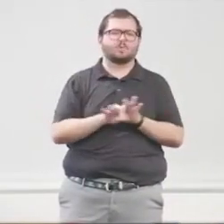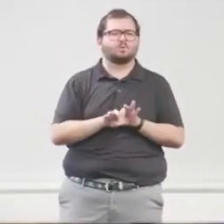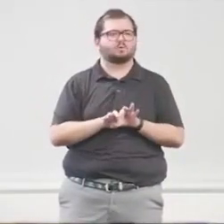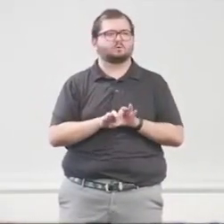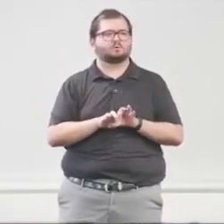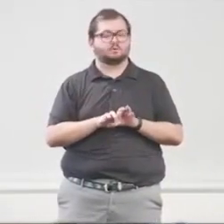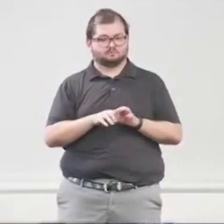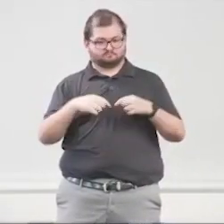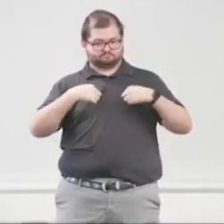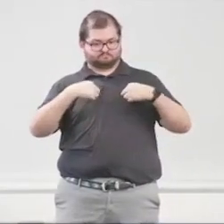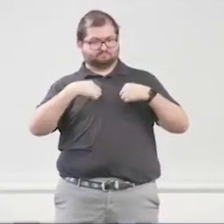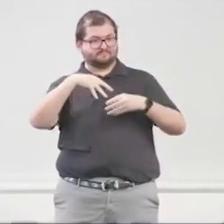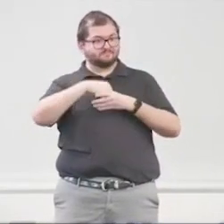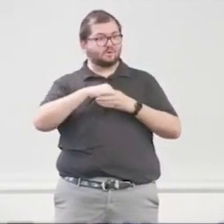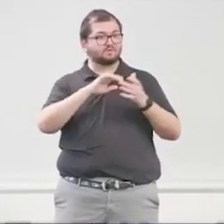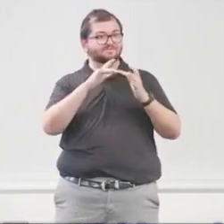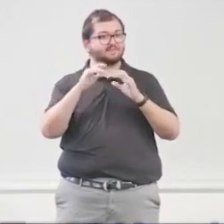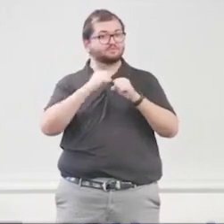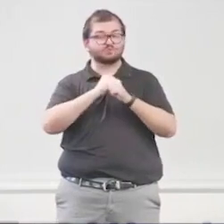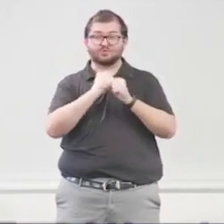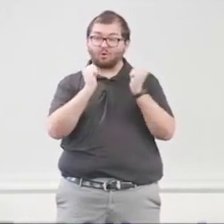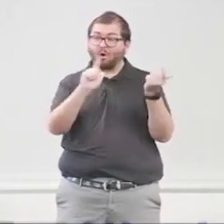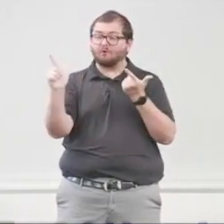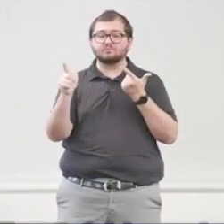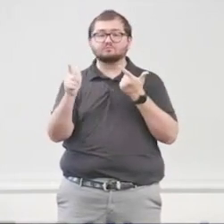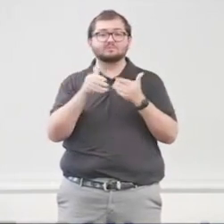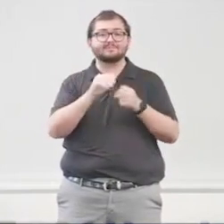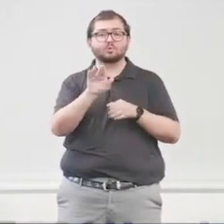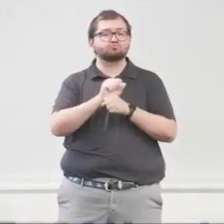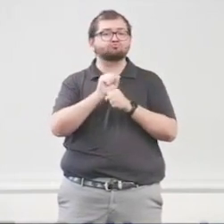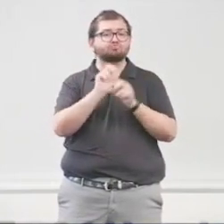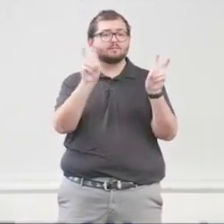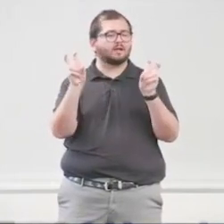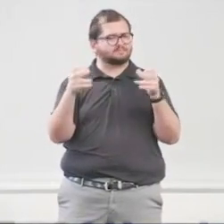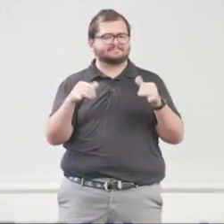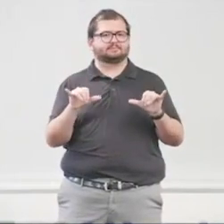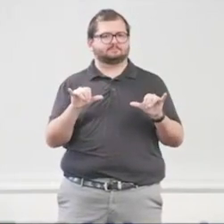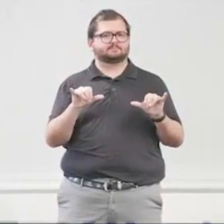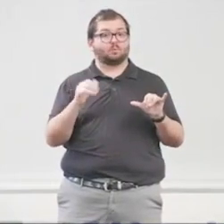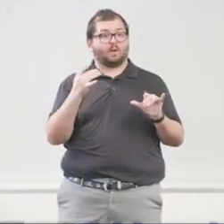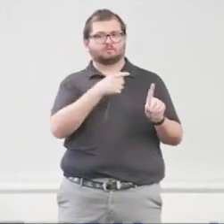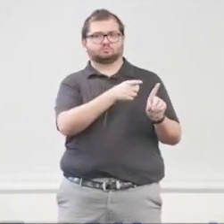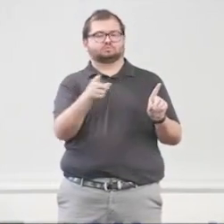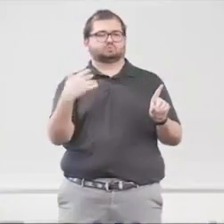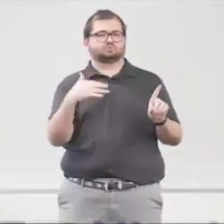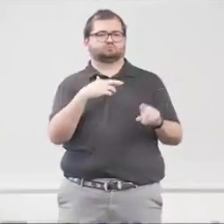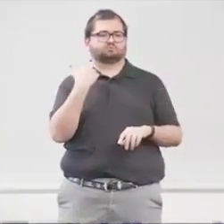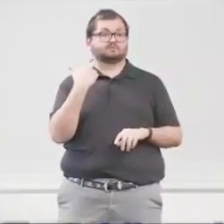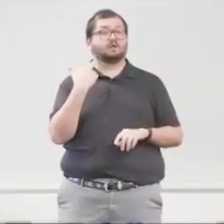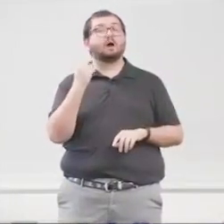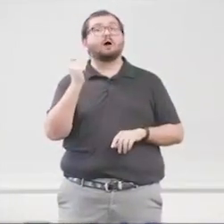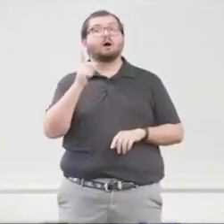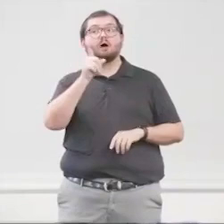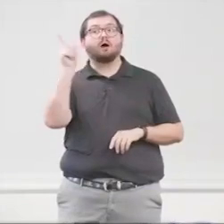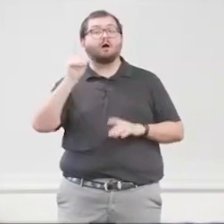have a role in cybersecurity. Everybody does, everybody in this room does. And because they are the biggest risk. And these cyber criminals are really good